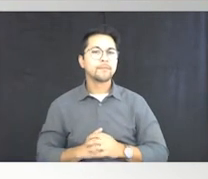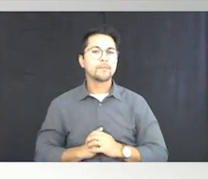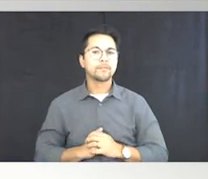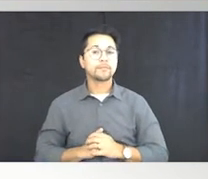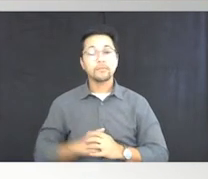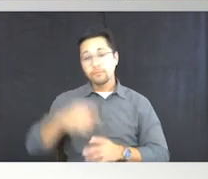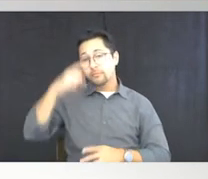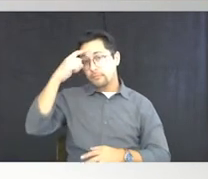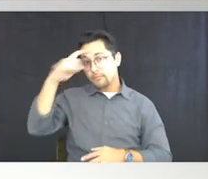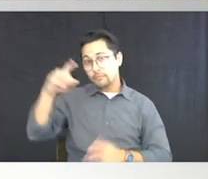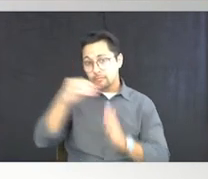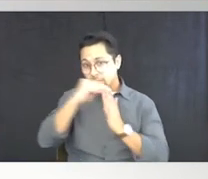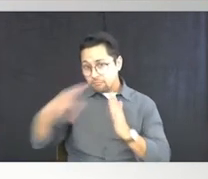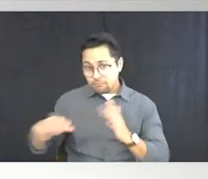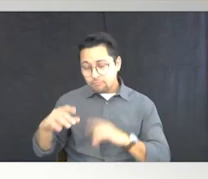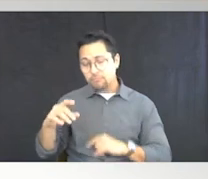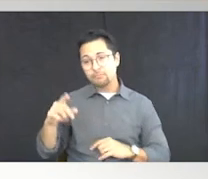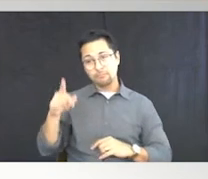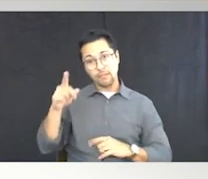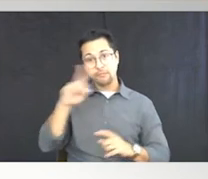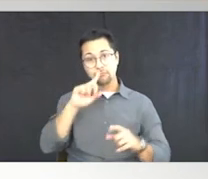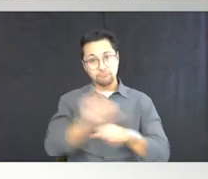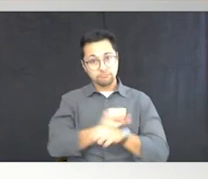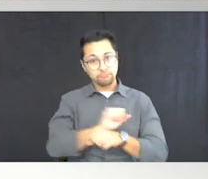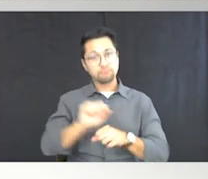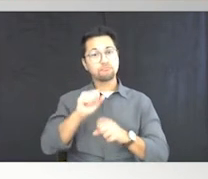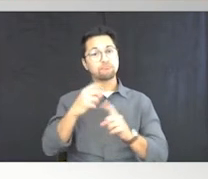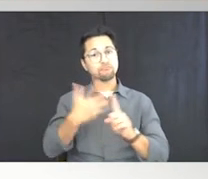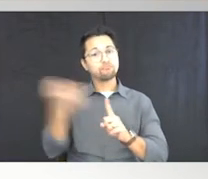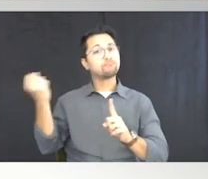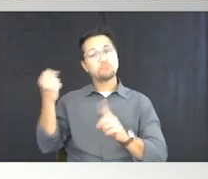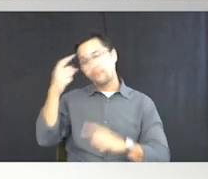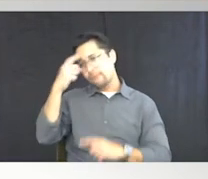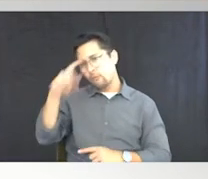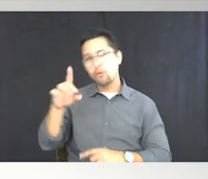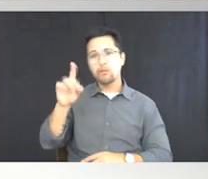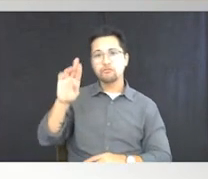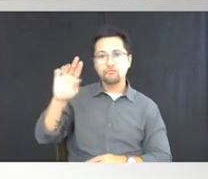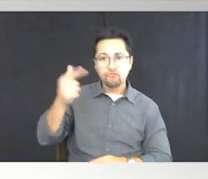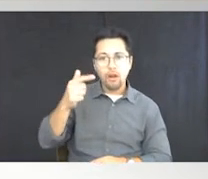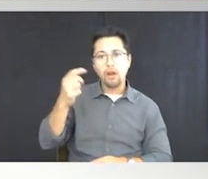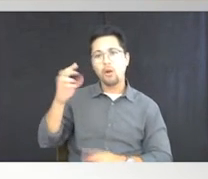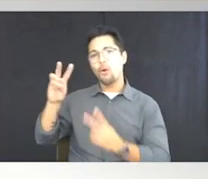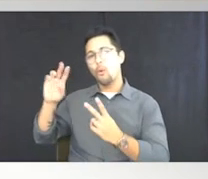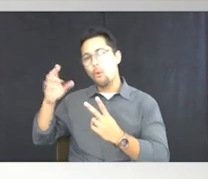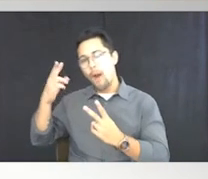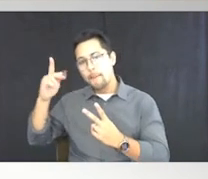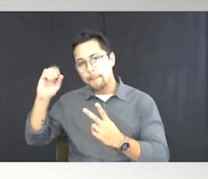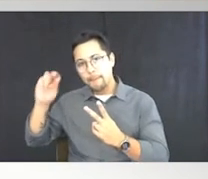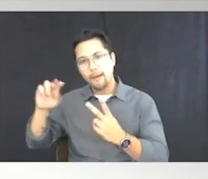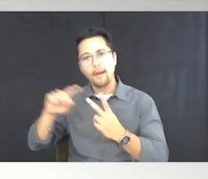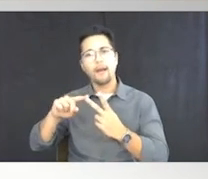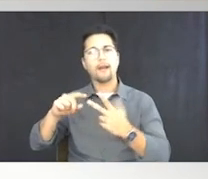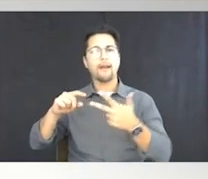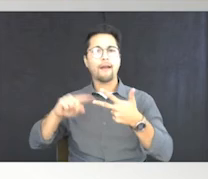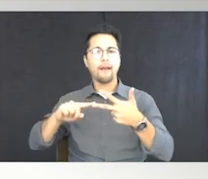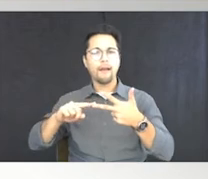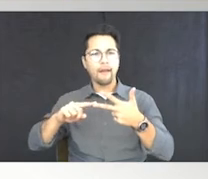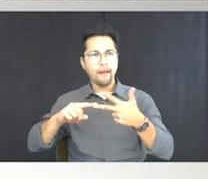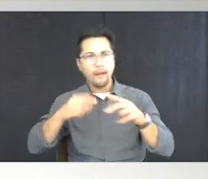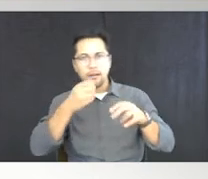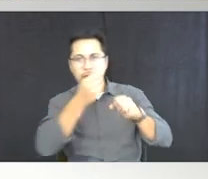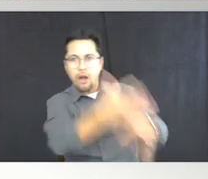So for students that are removed for a drug or weapon offense or for inflicting serious